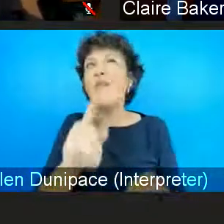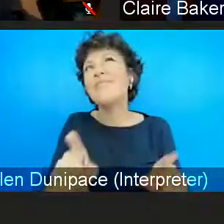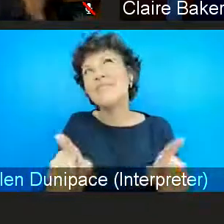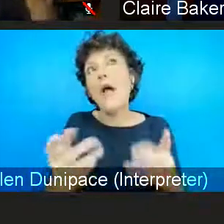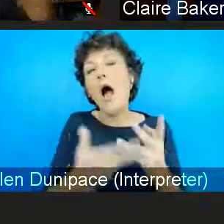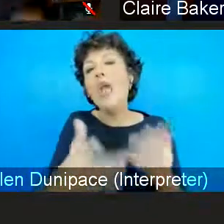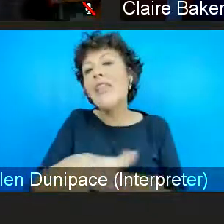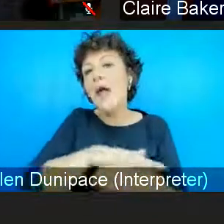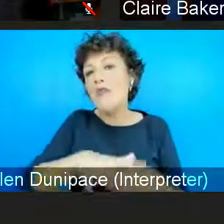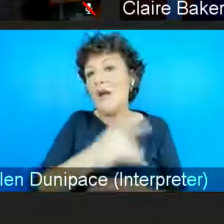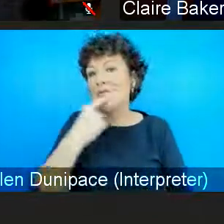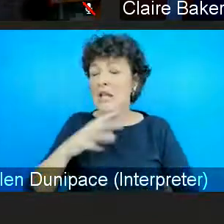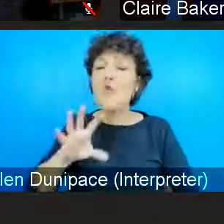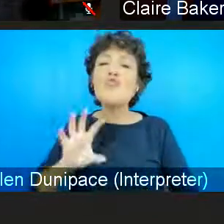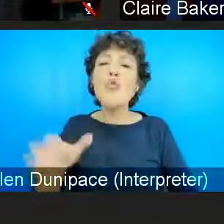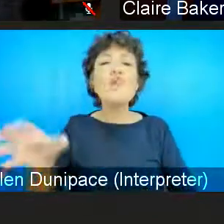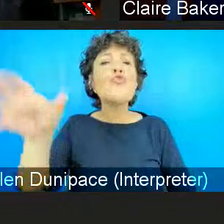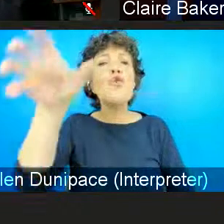out is rural areas.